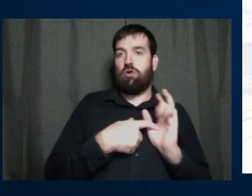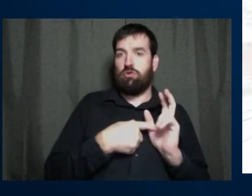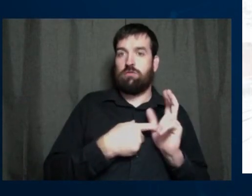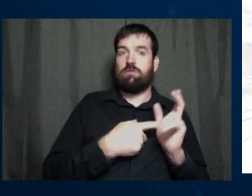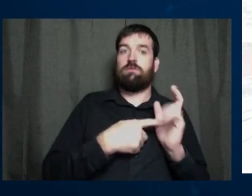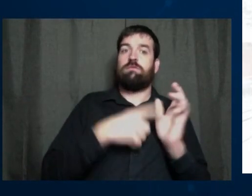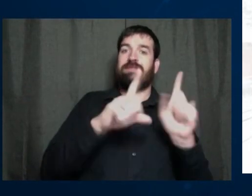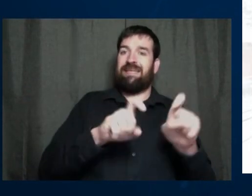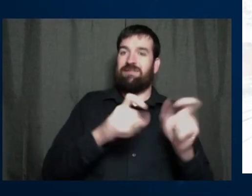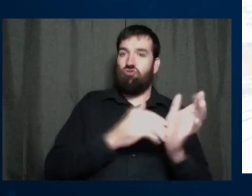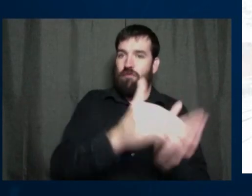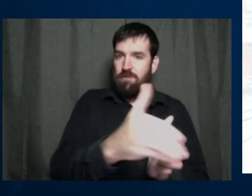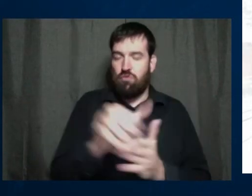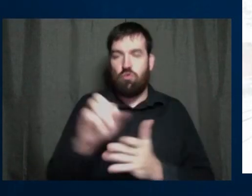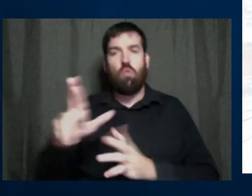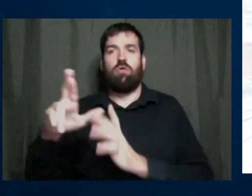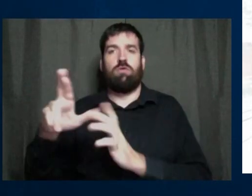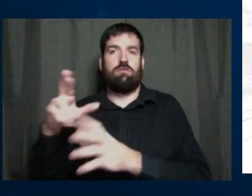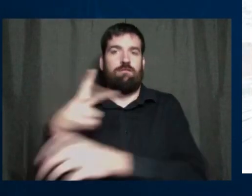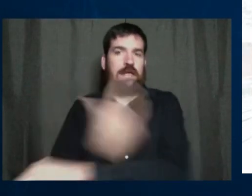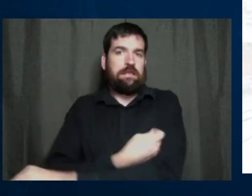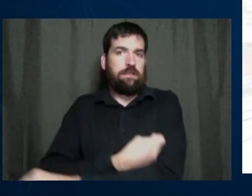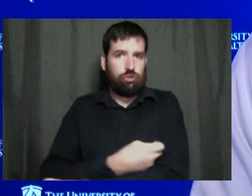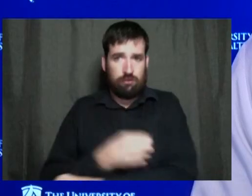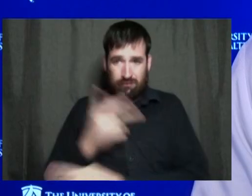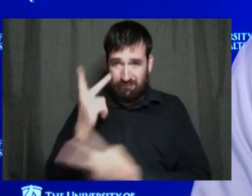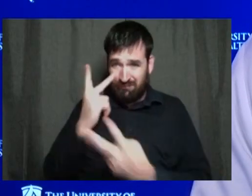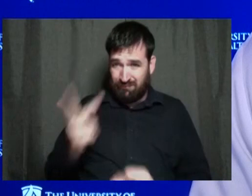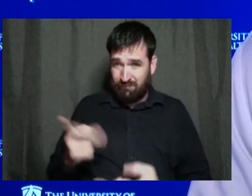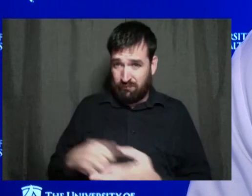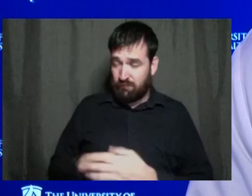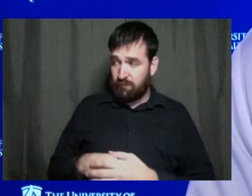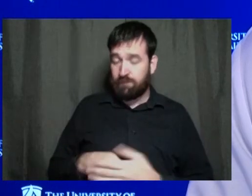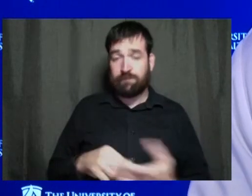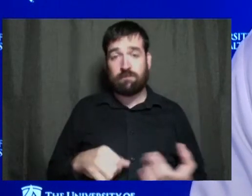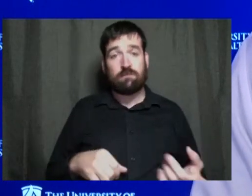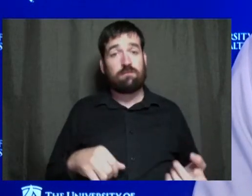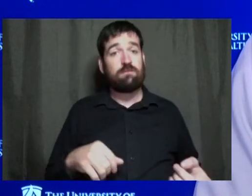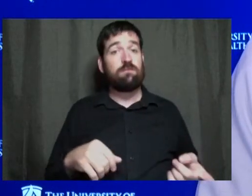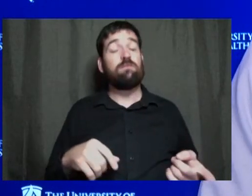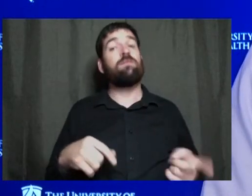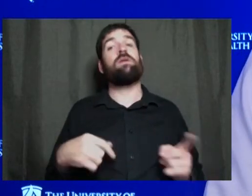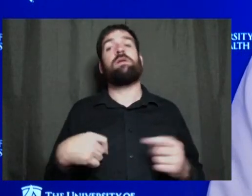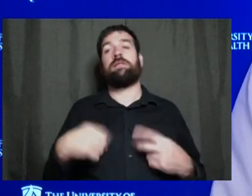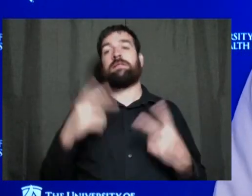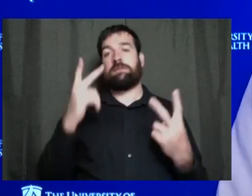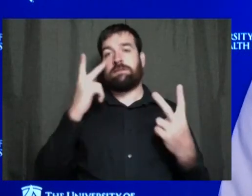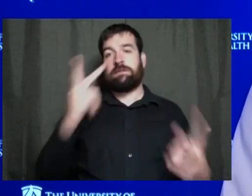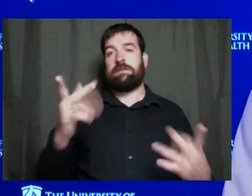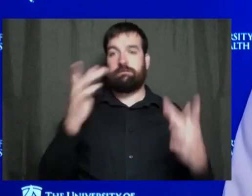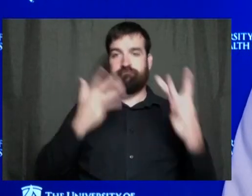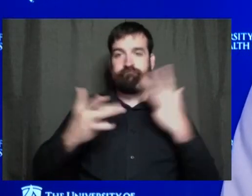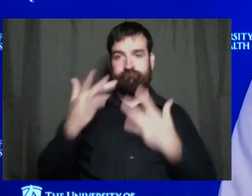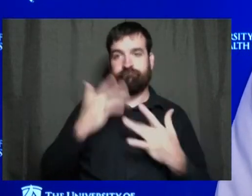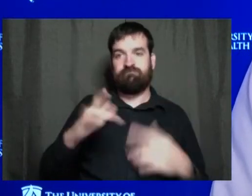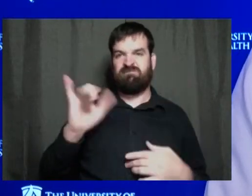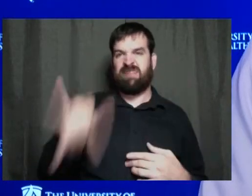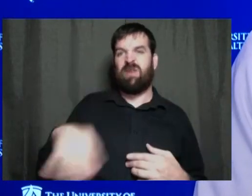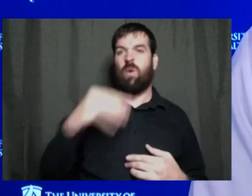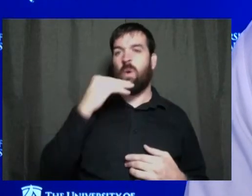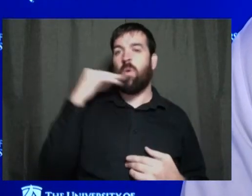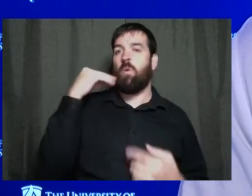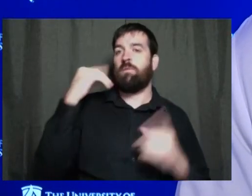Yeah. You know, I can start. Certainly, I think that we are seeing a shortage of those home tests, and I think